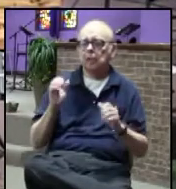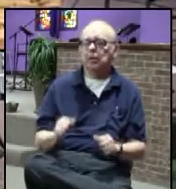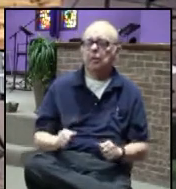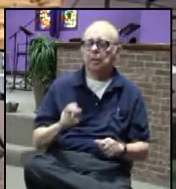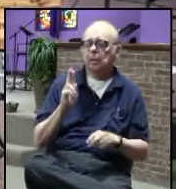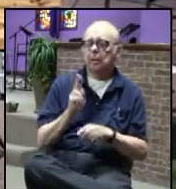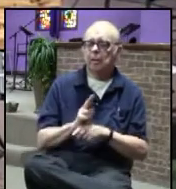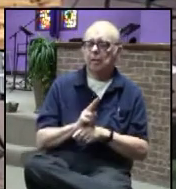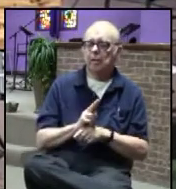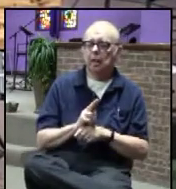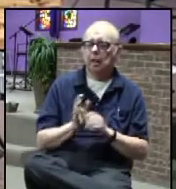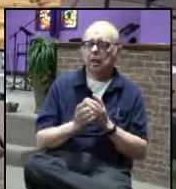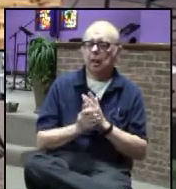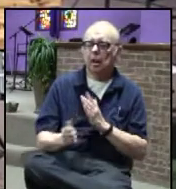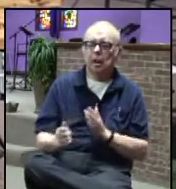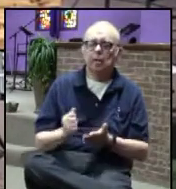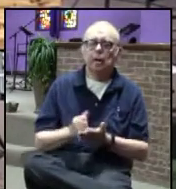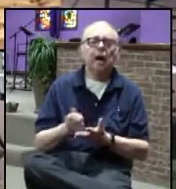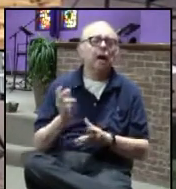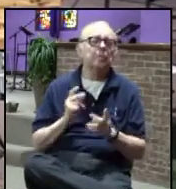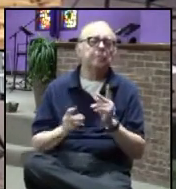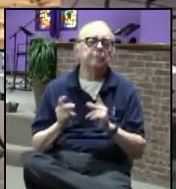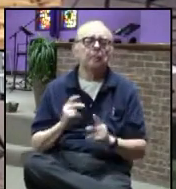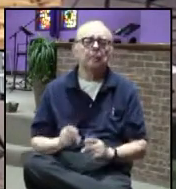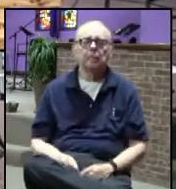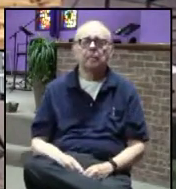to use those talents to help people.